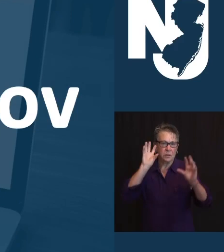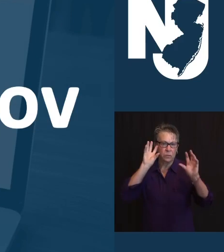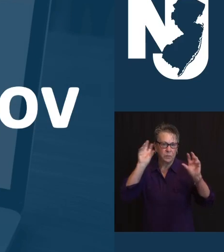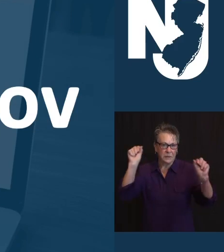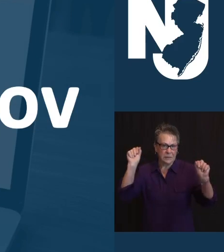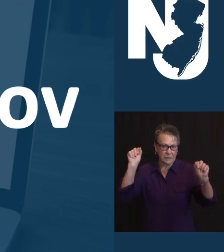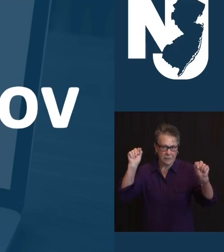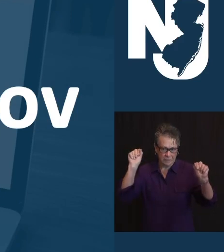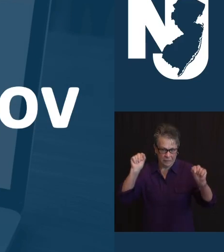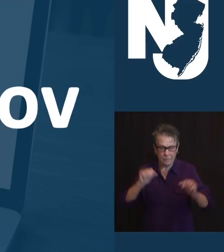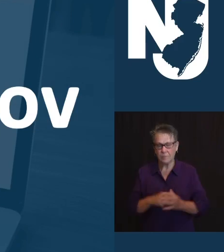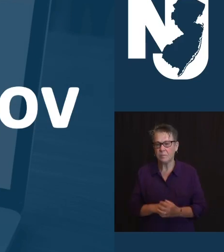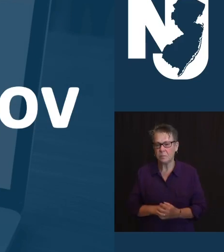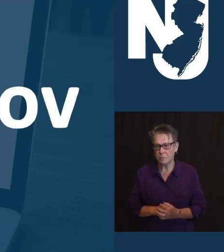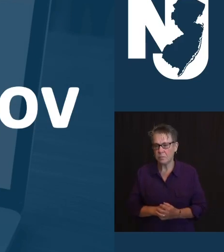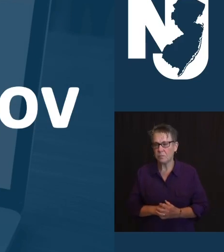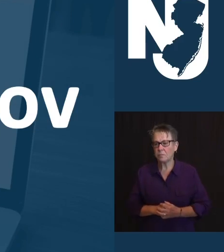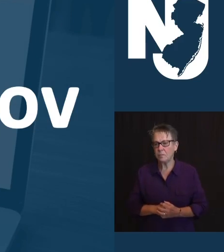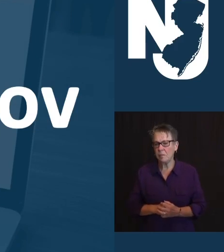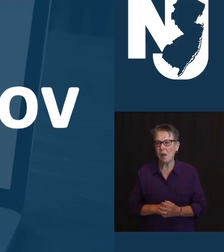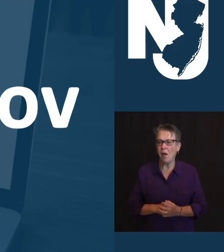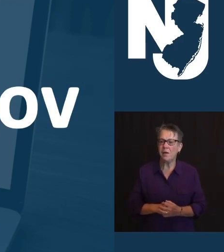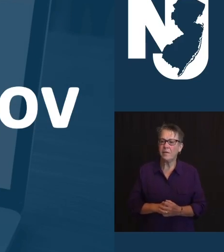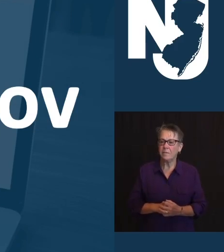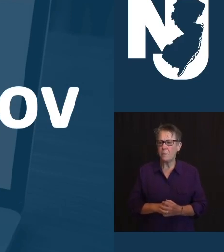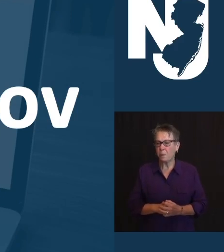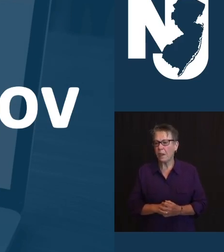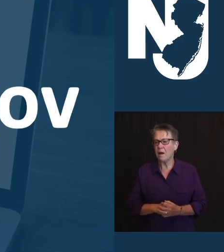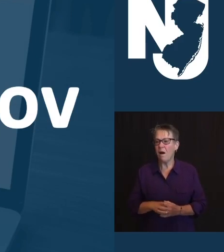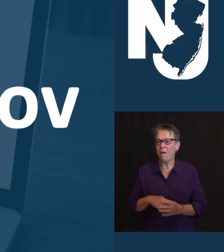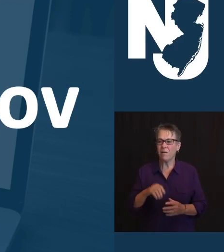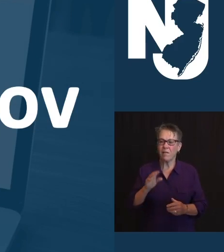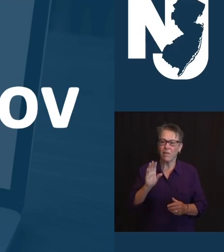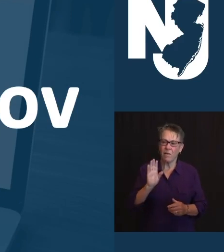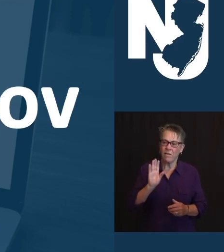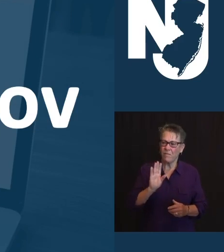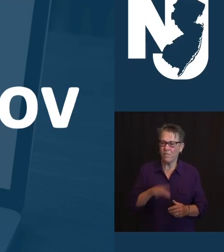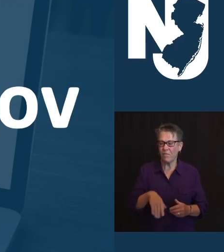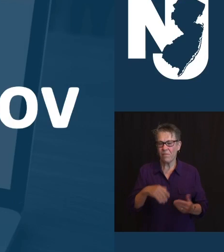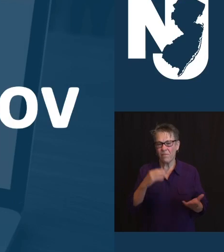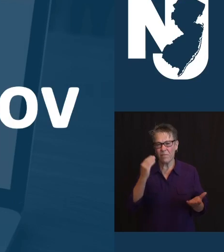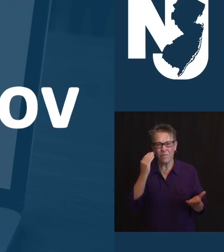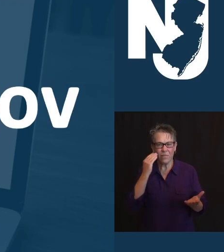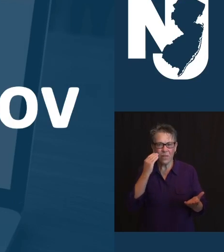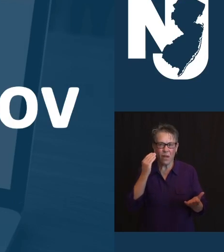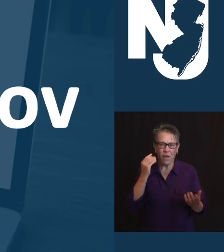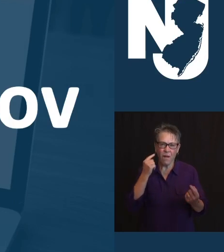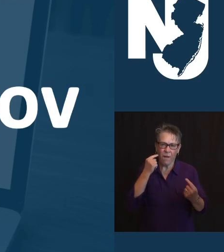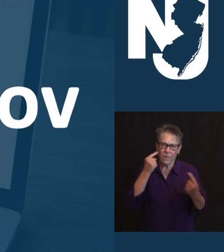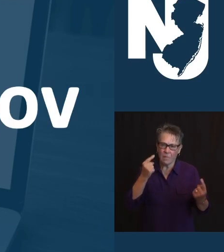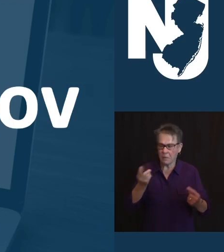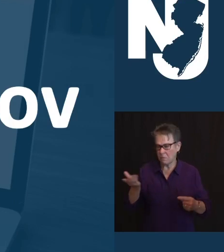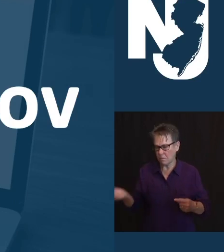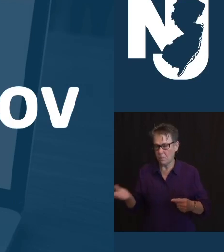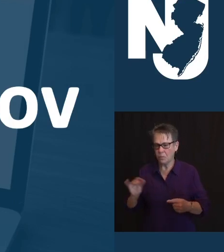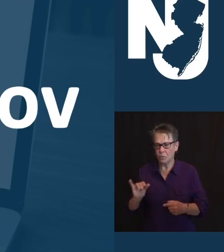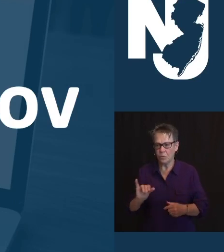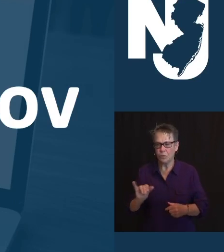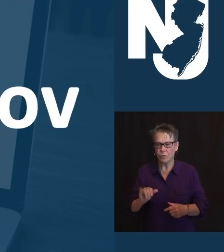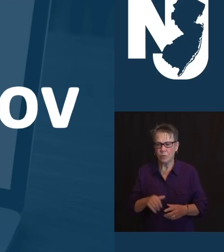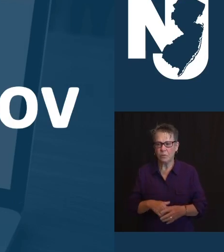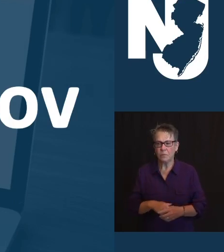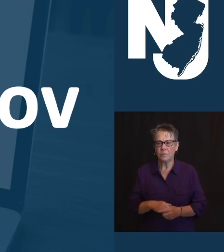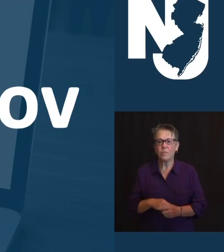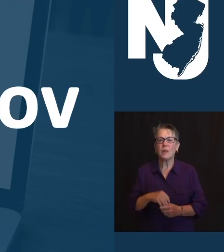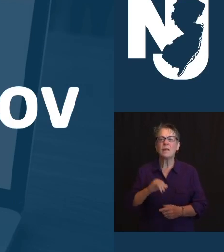again, a name and person known to everybody. Jared Maples, Director of Homeland Security and Preparedness, is with us.